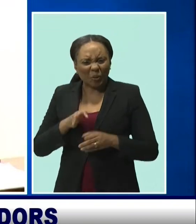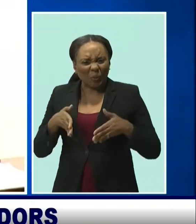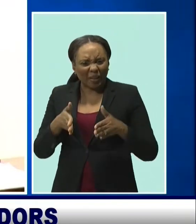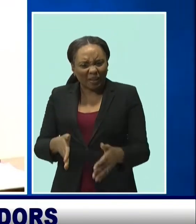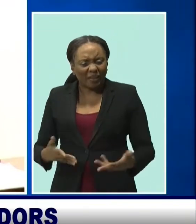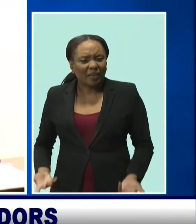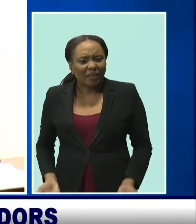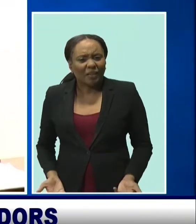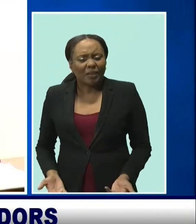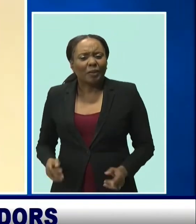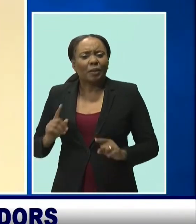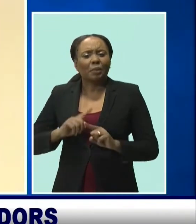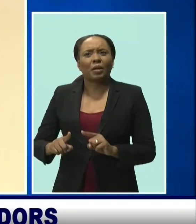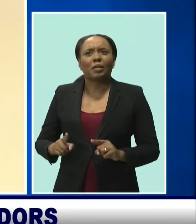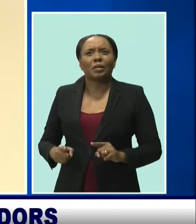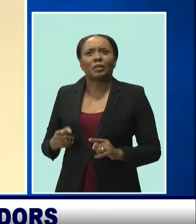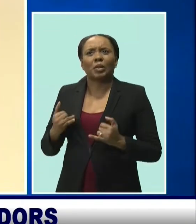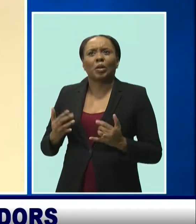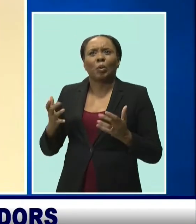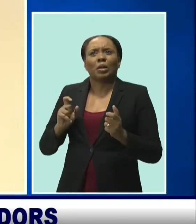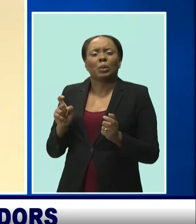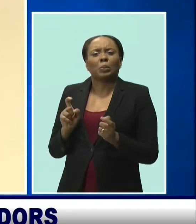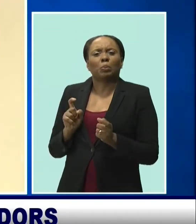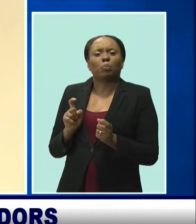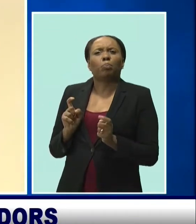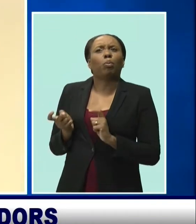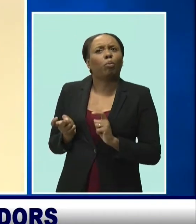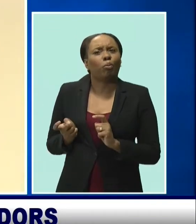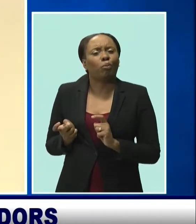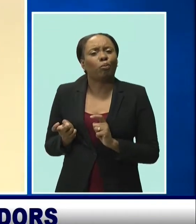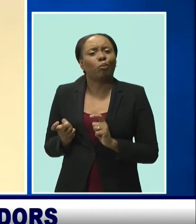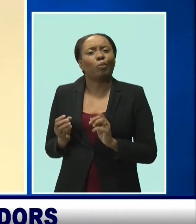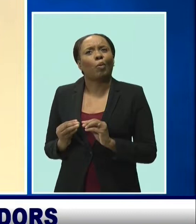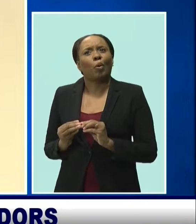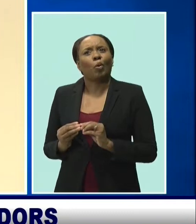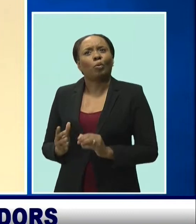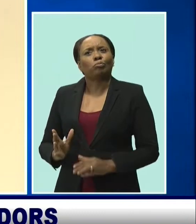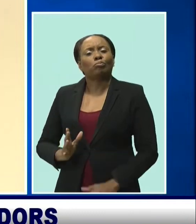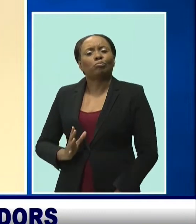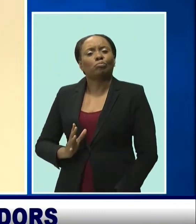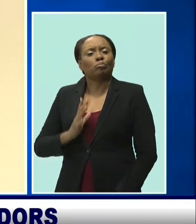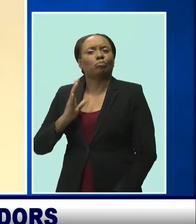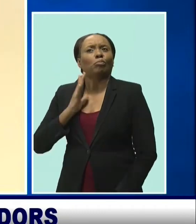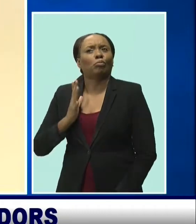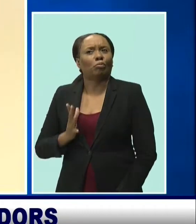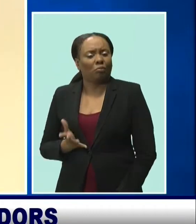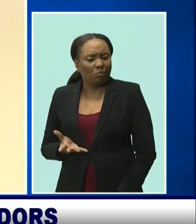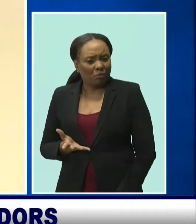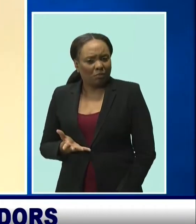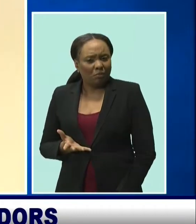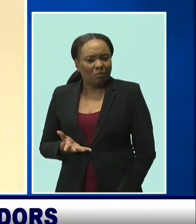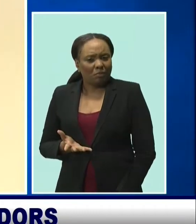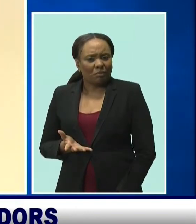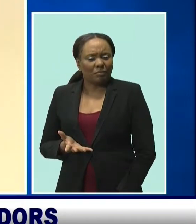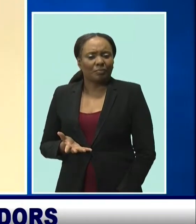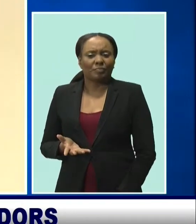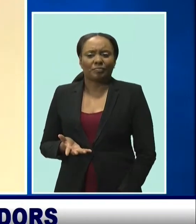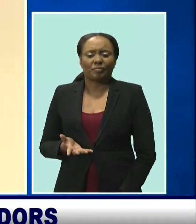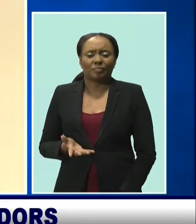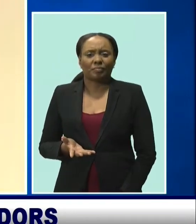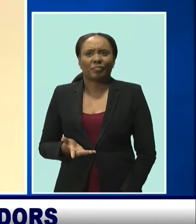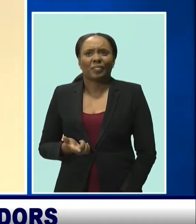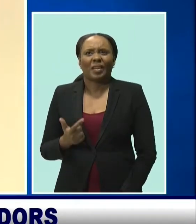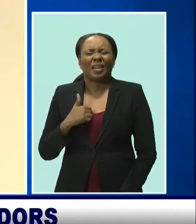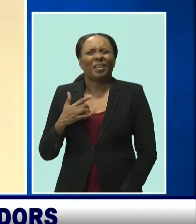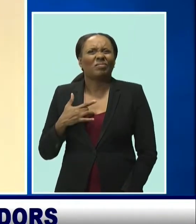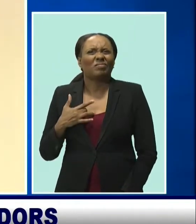an adaptation to what we consider is socially acceptable. And I feel,